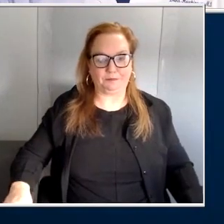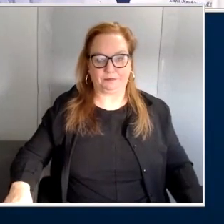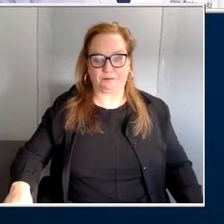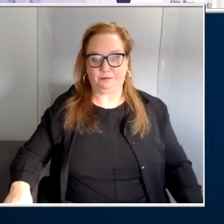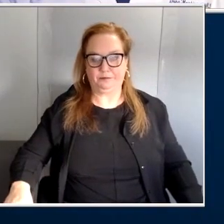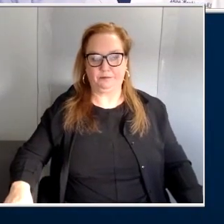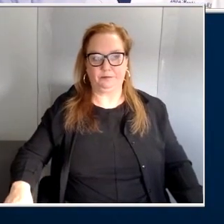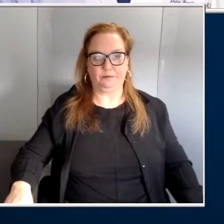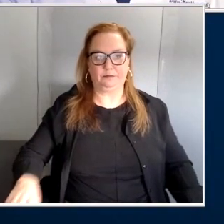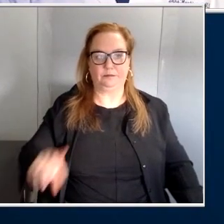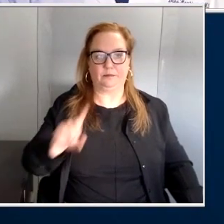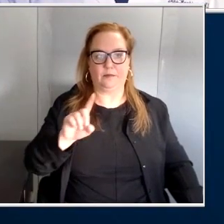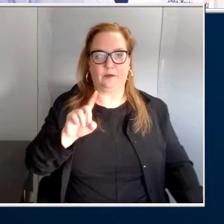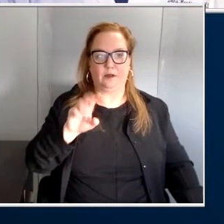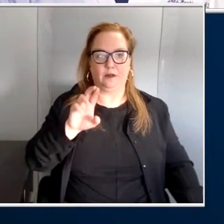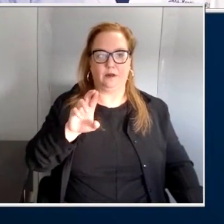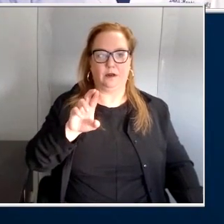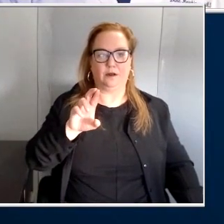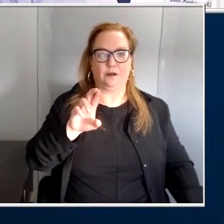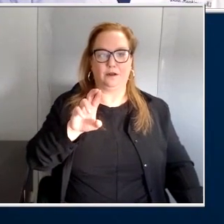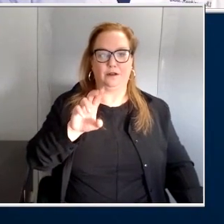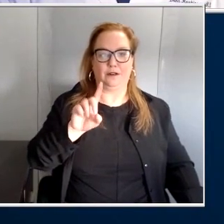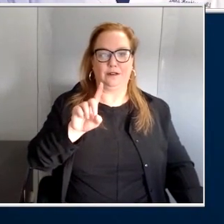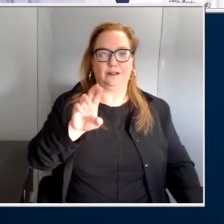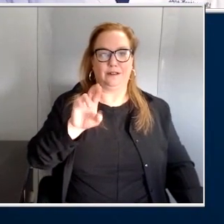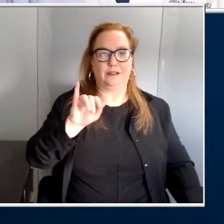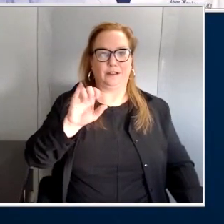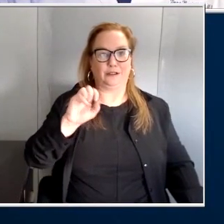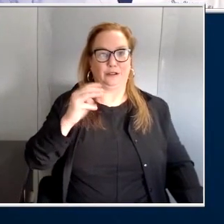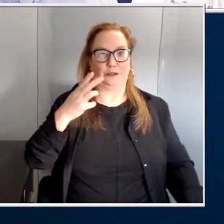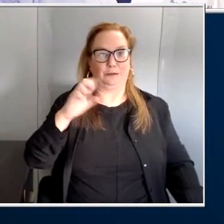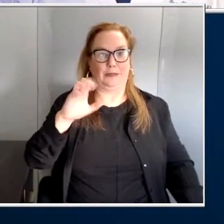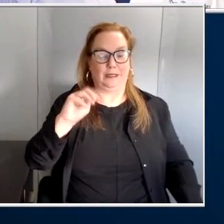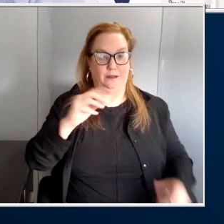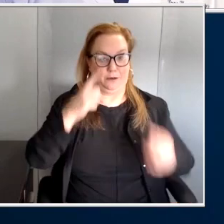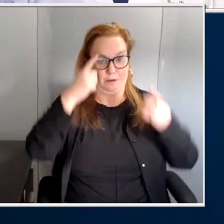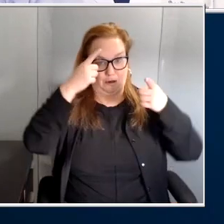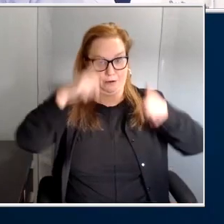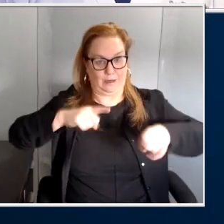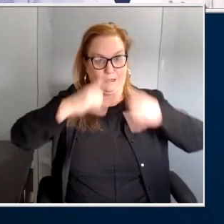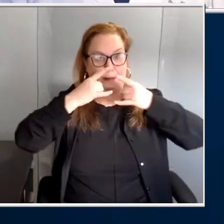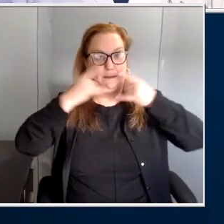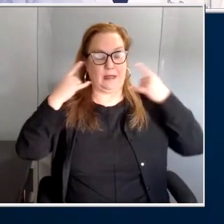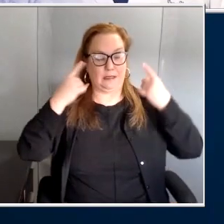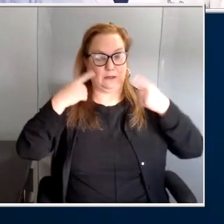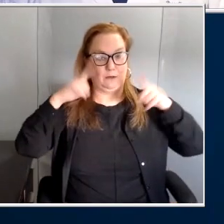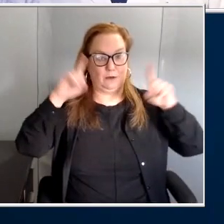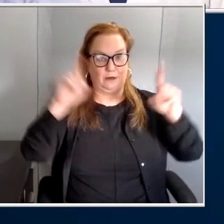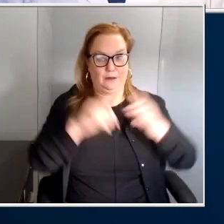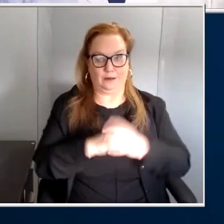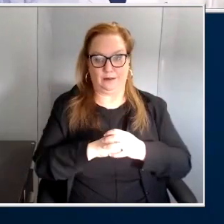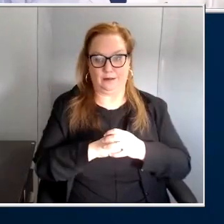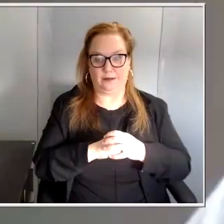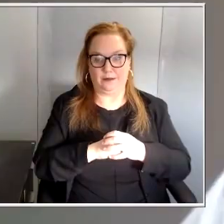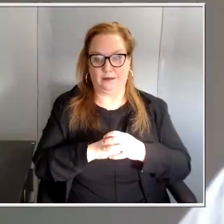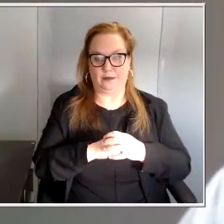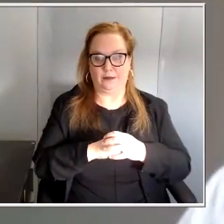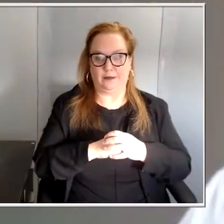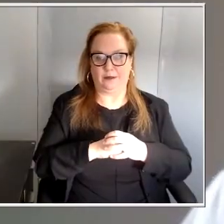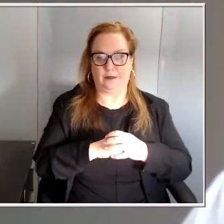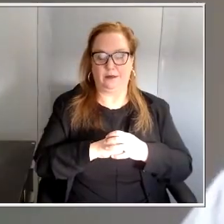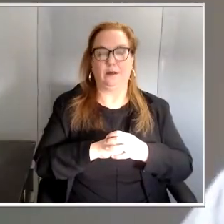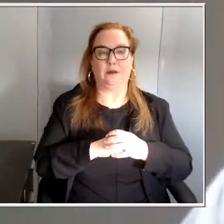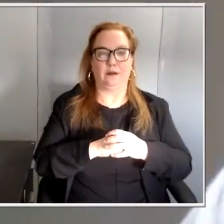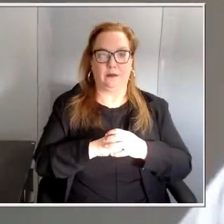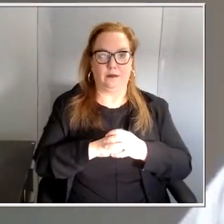I see you shaking your head. I guess that means you might agree that masks work. Oh, I think certainly, we